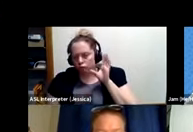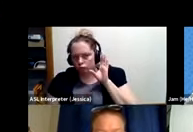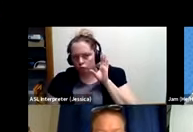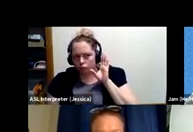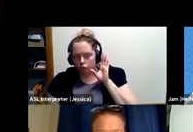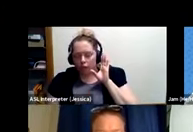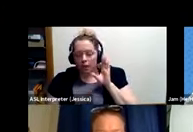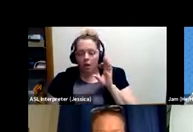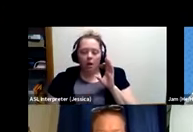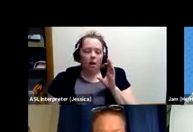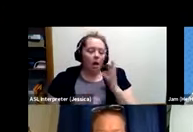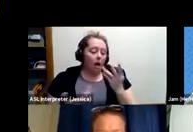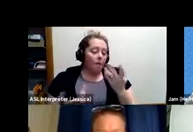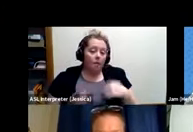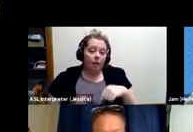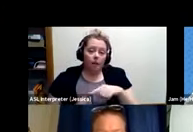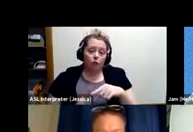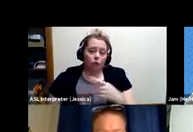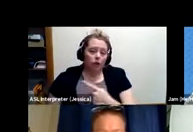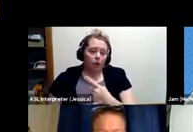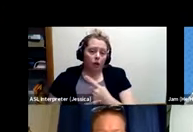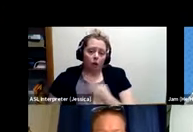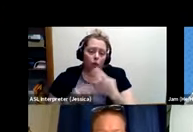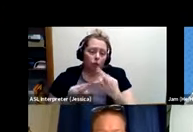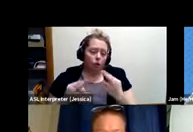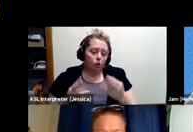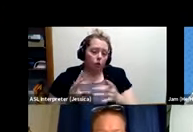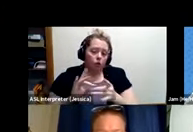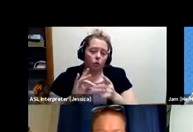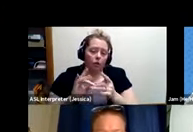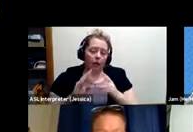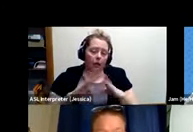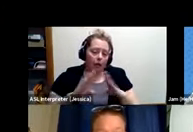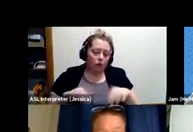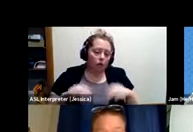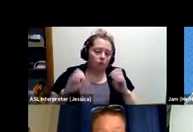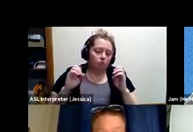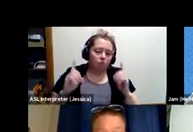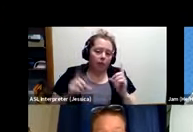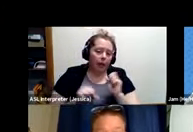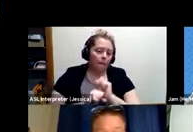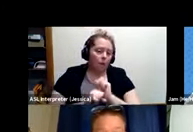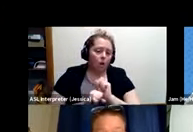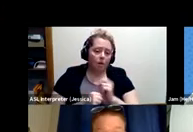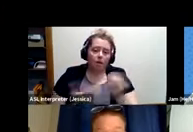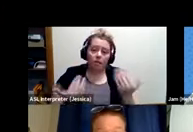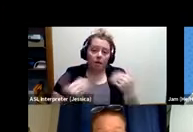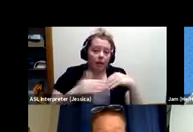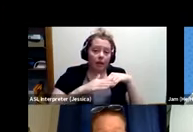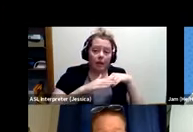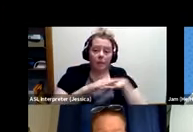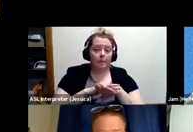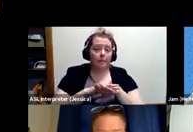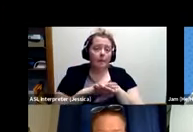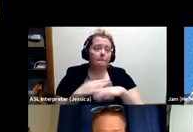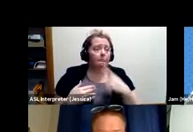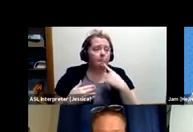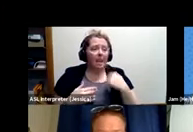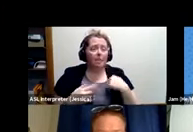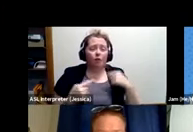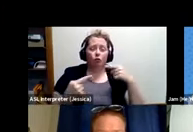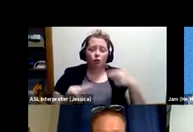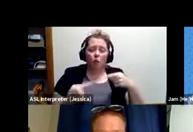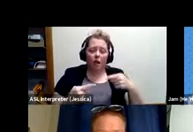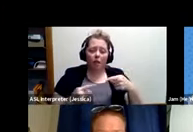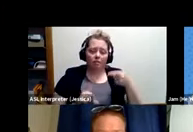resource coordination too. So we can help with housing, employment, education. Yeah, just come in, tell us what you're struggling with, and we'll